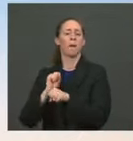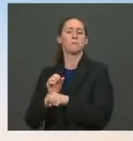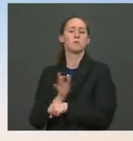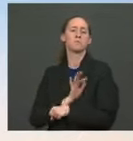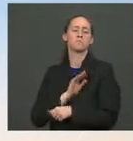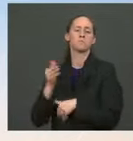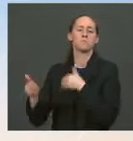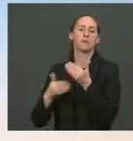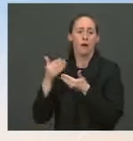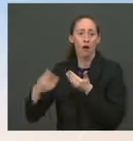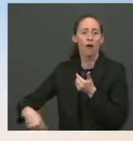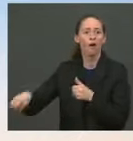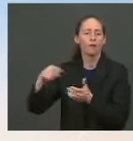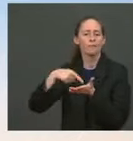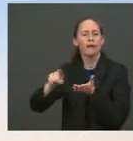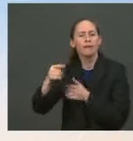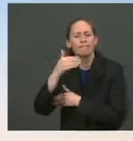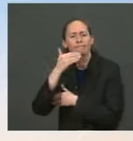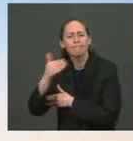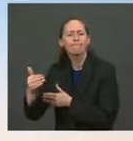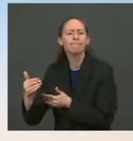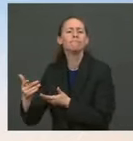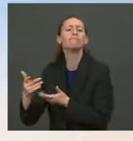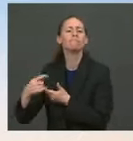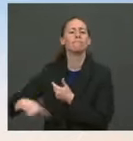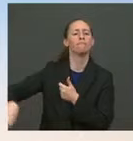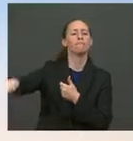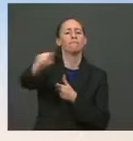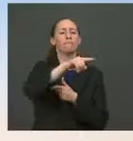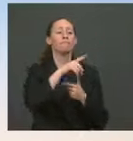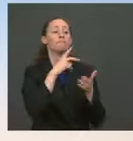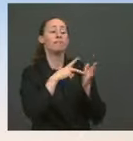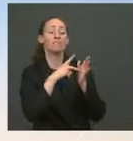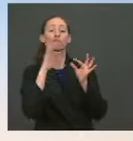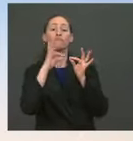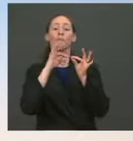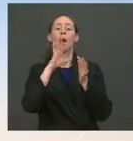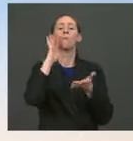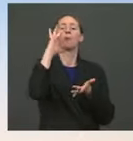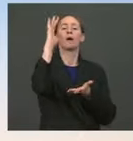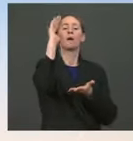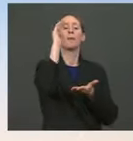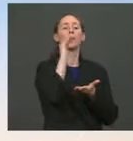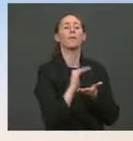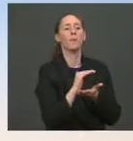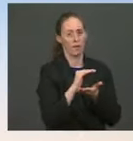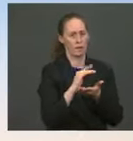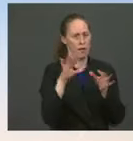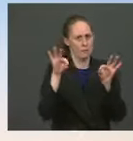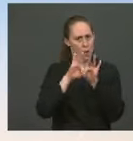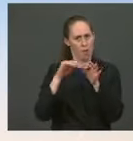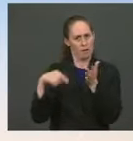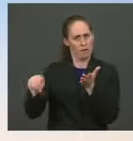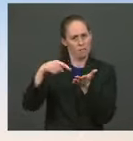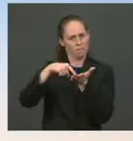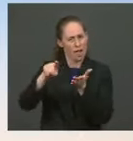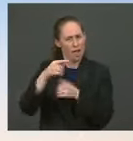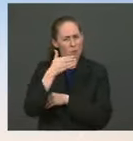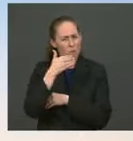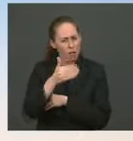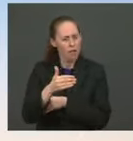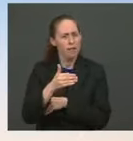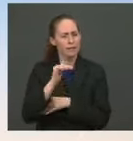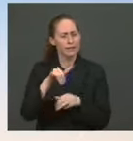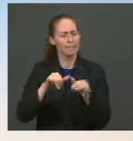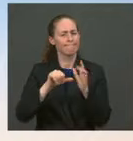lower prices for working families. And so that's a really important, the good paying jobs. When we talk about, you know, that